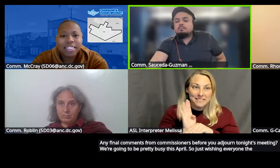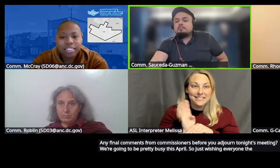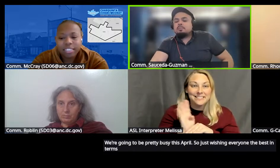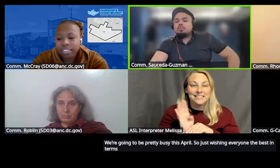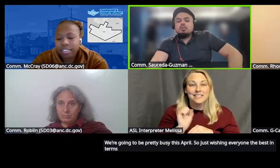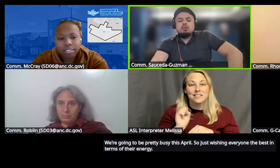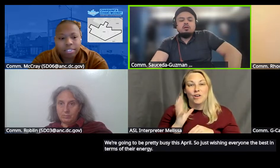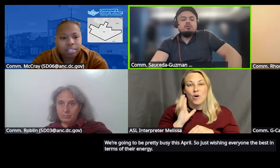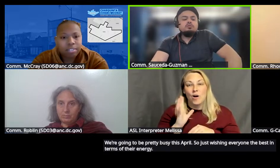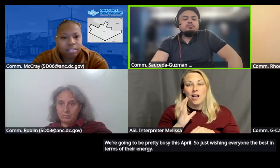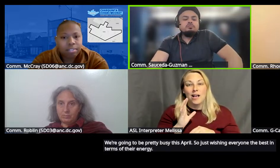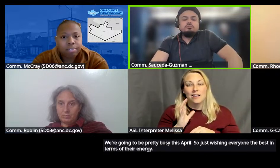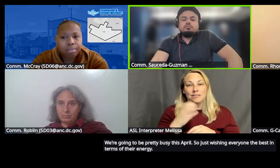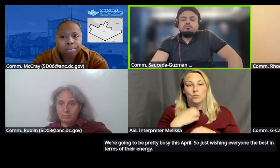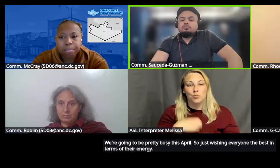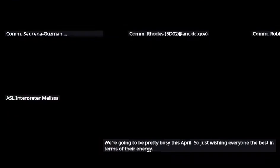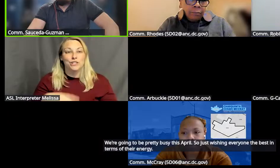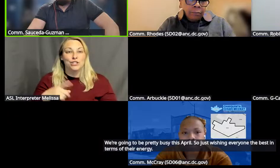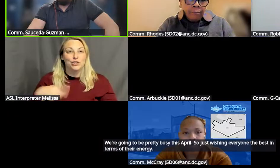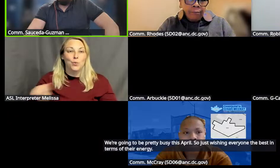energy.